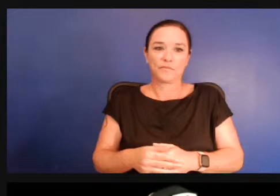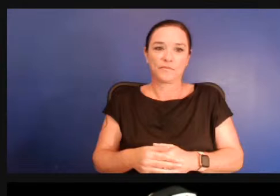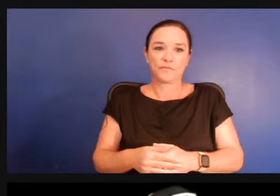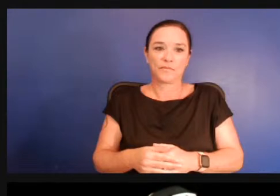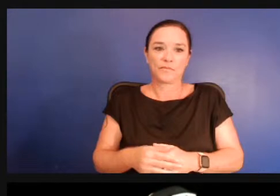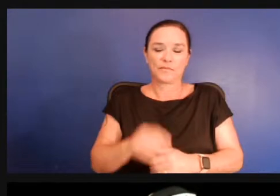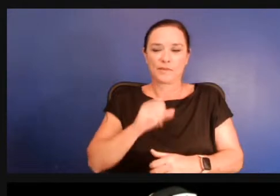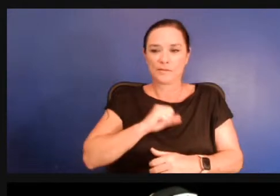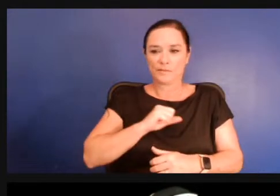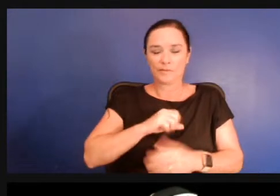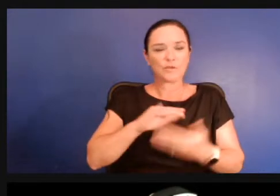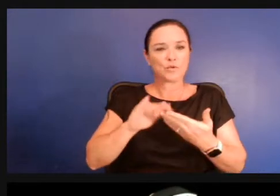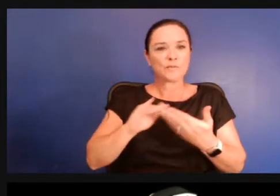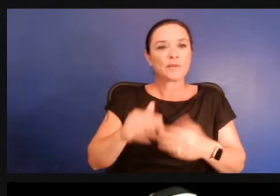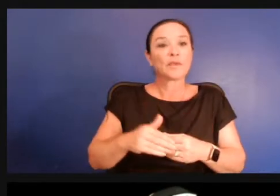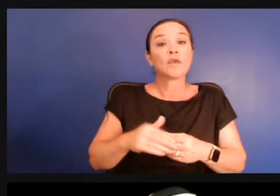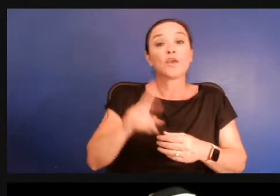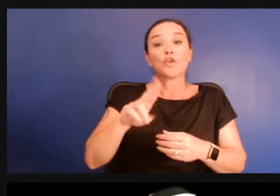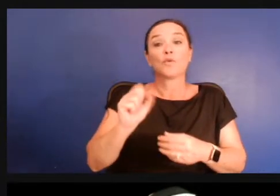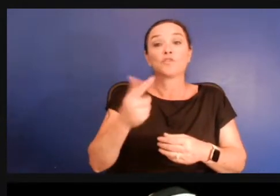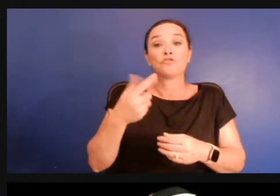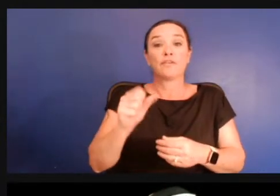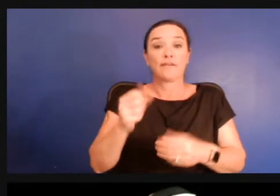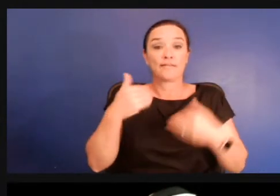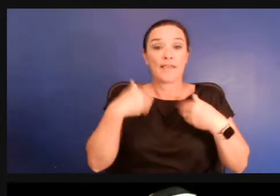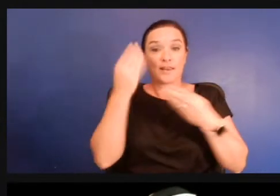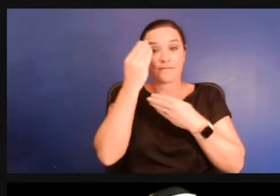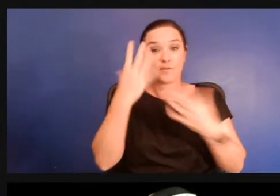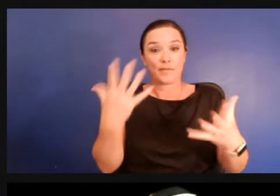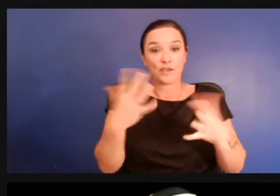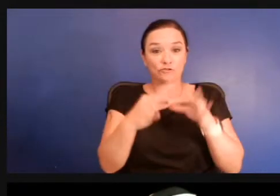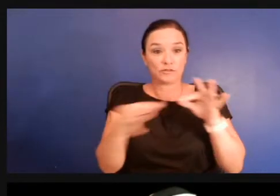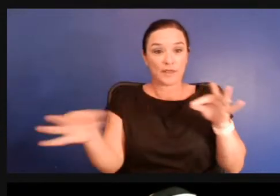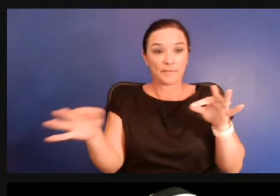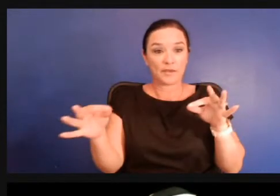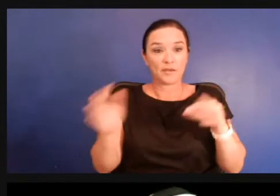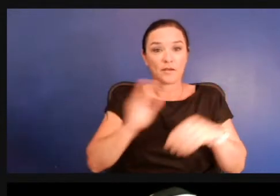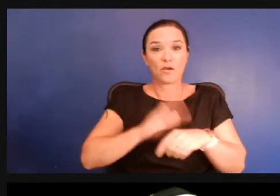Excuse me, USGS released an information statement back on